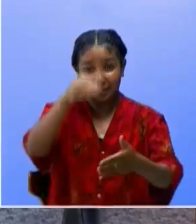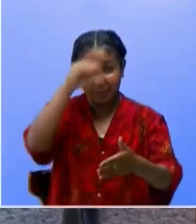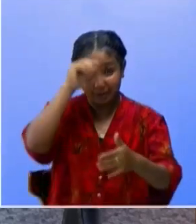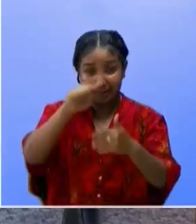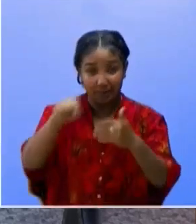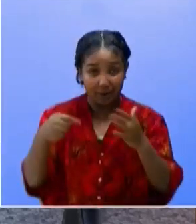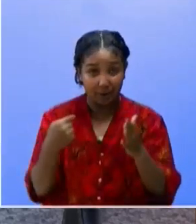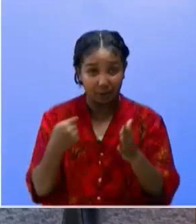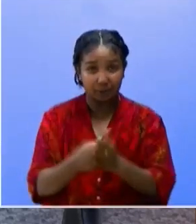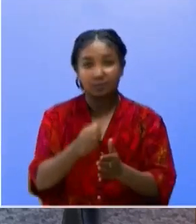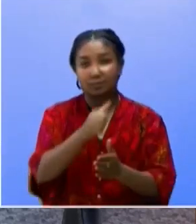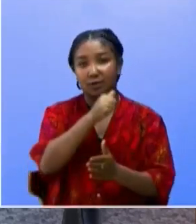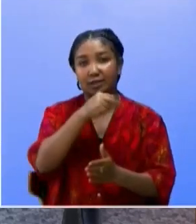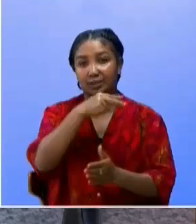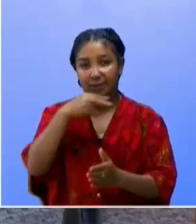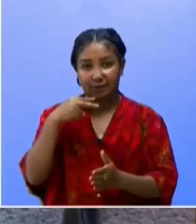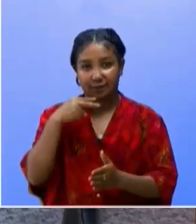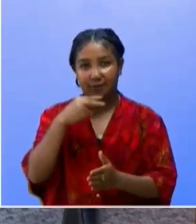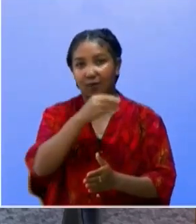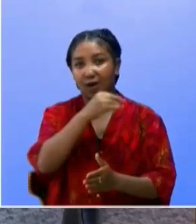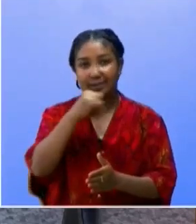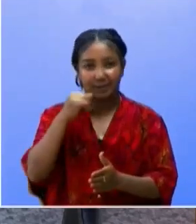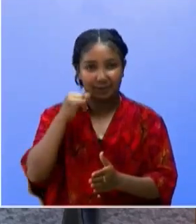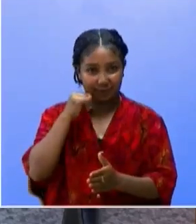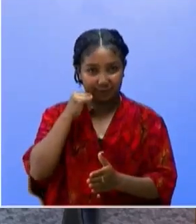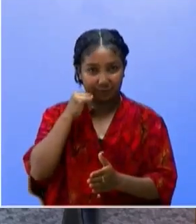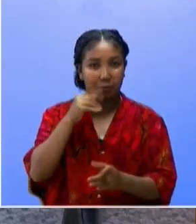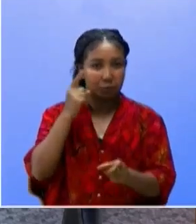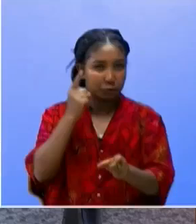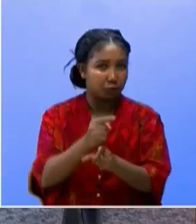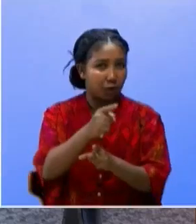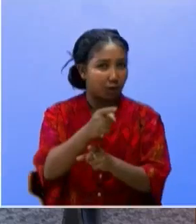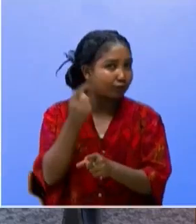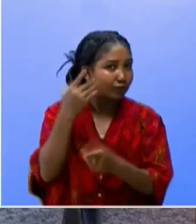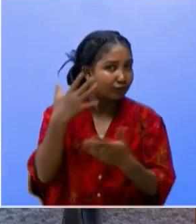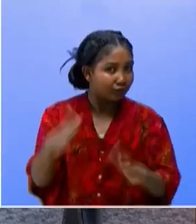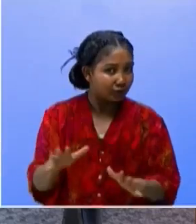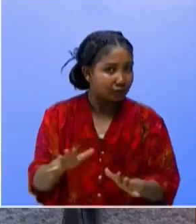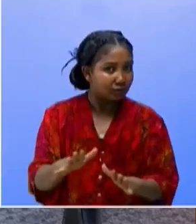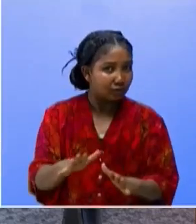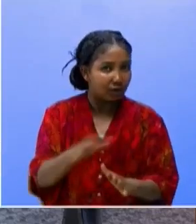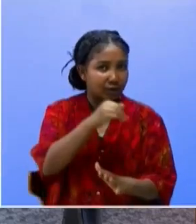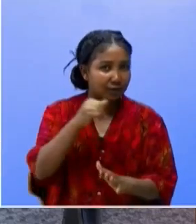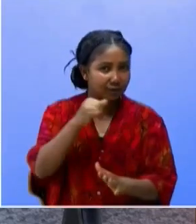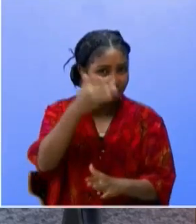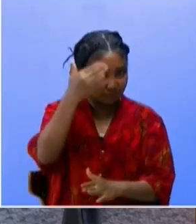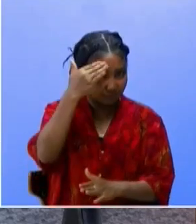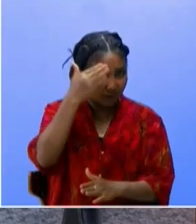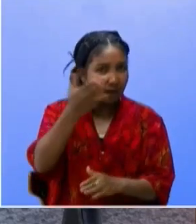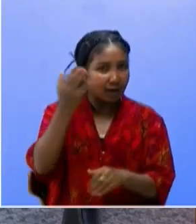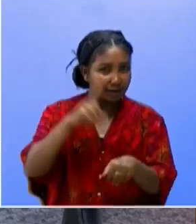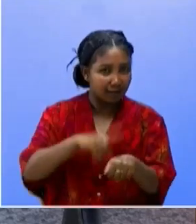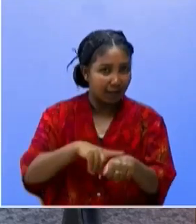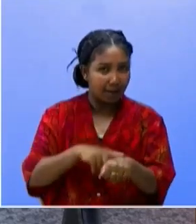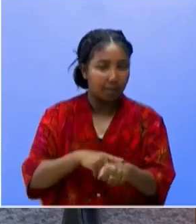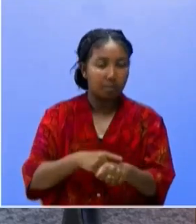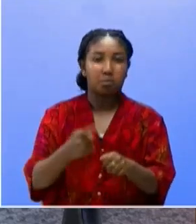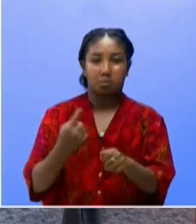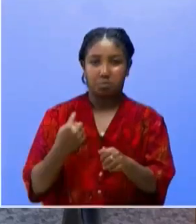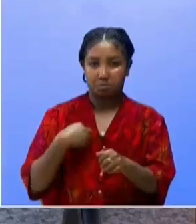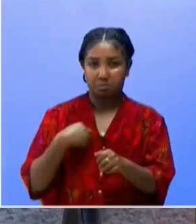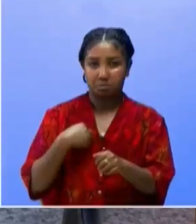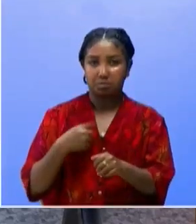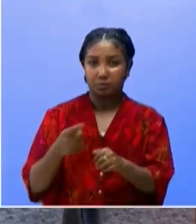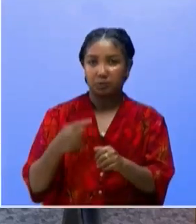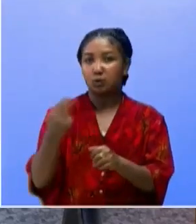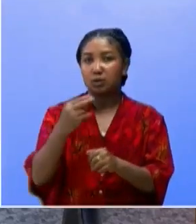about adjectives. I am sure you have heard about adjectives because last time with me, we